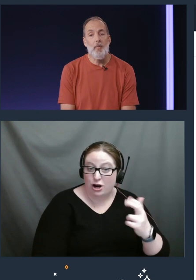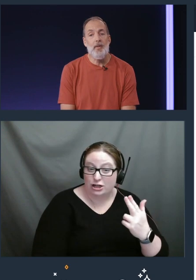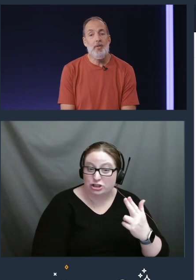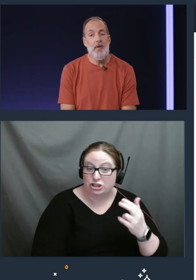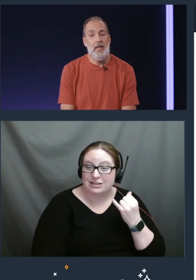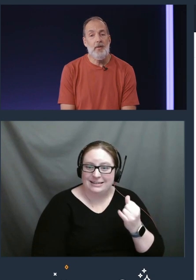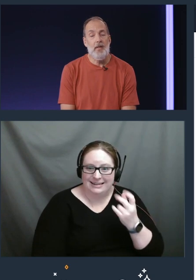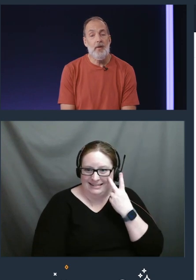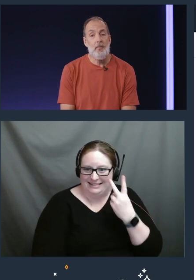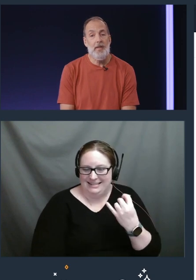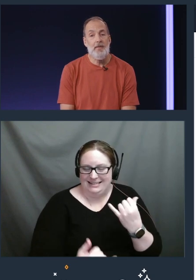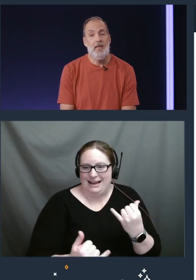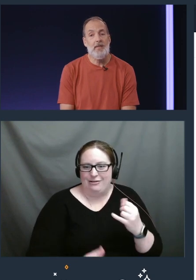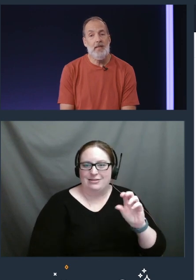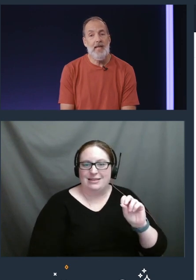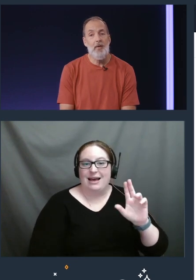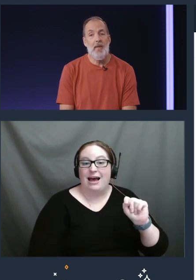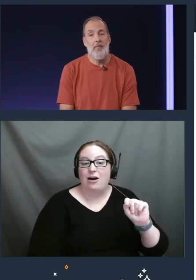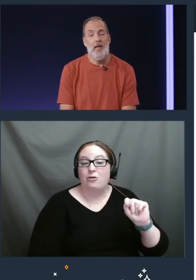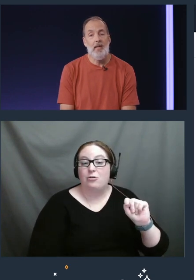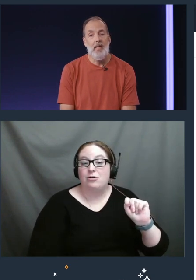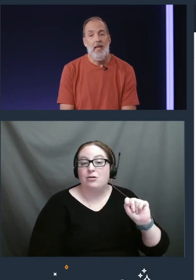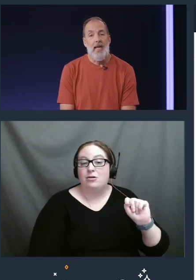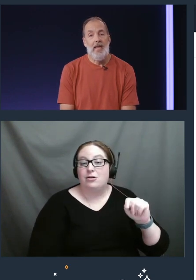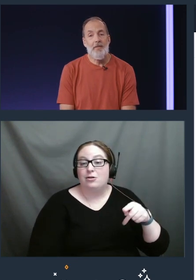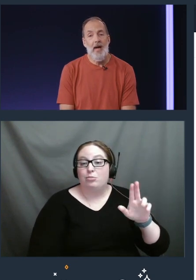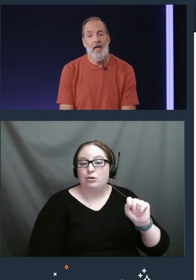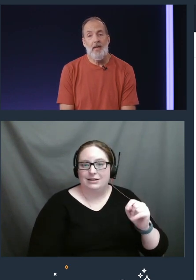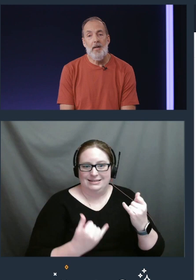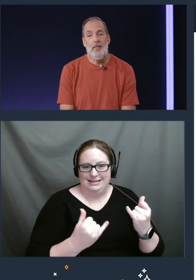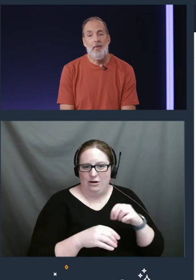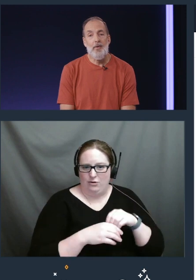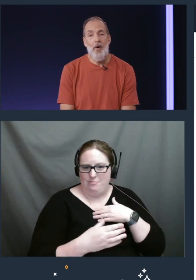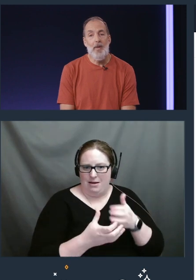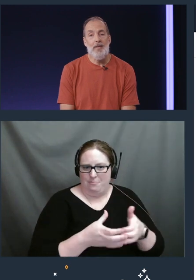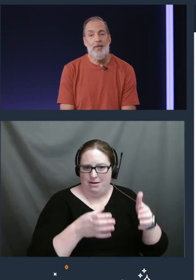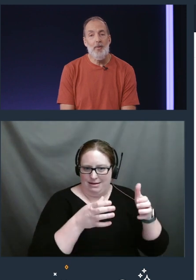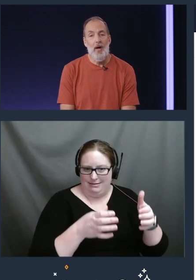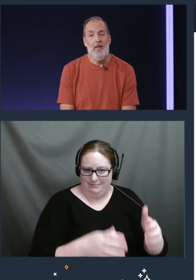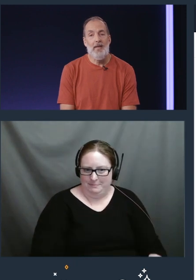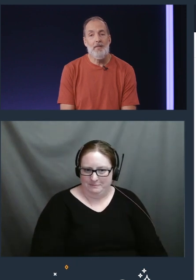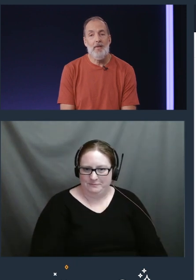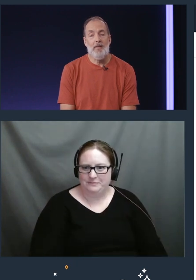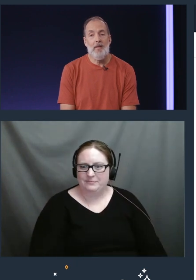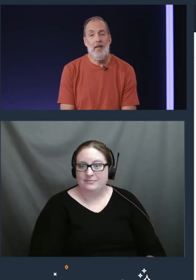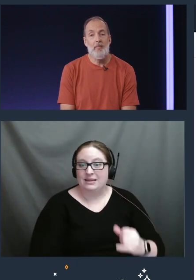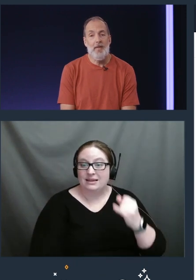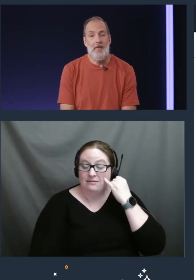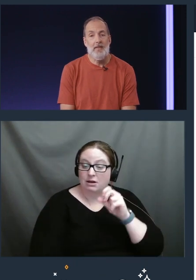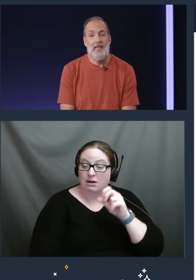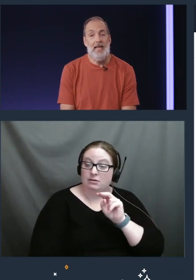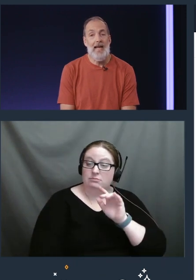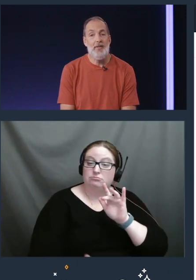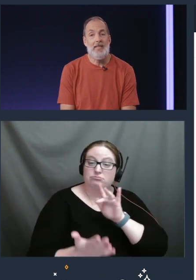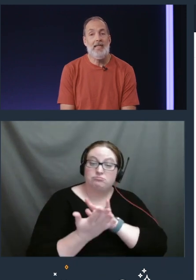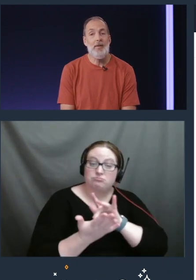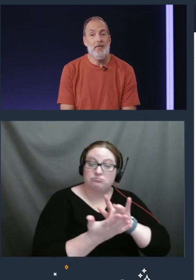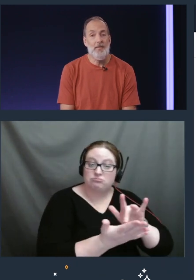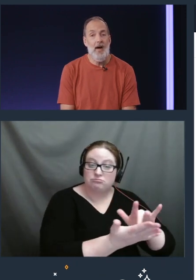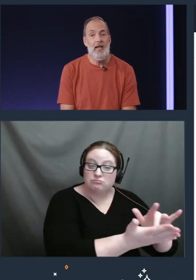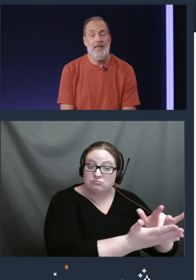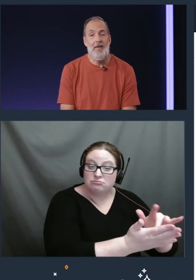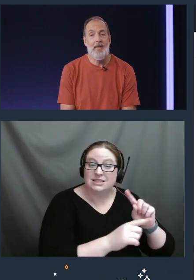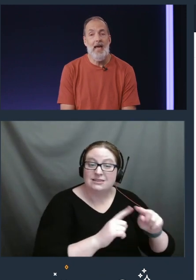that output directory or prefix is now in my bucket. And if I go into all the different prefixes, I can actually see